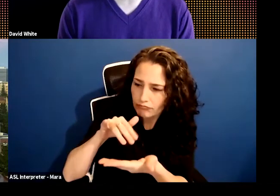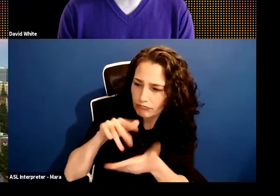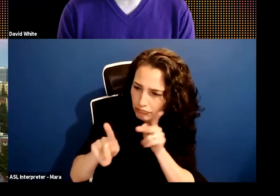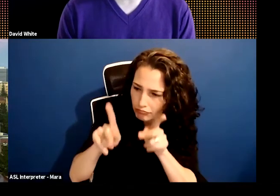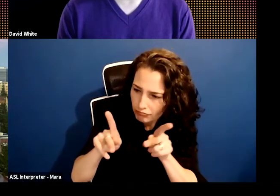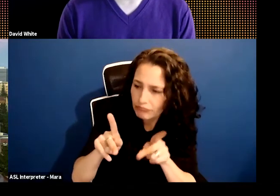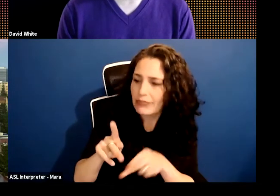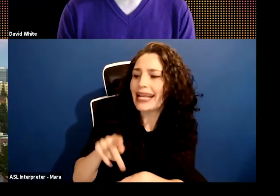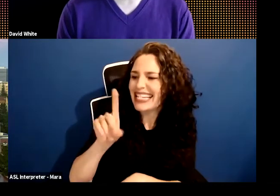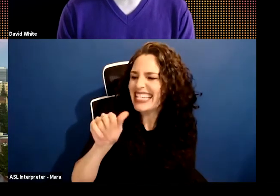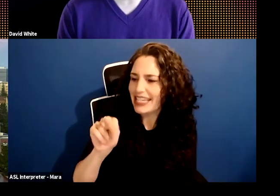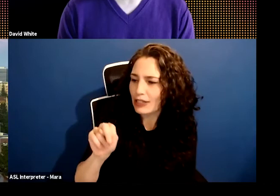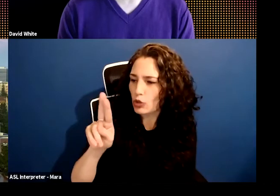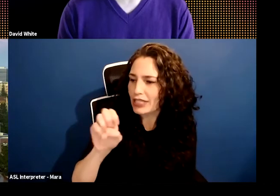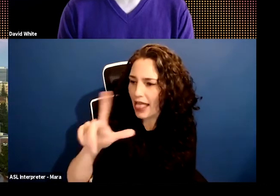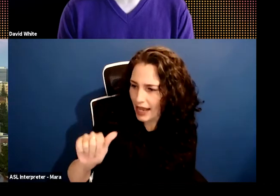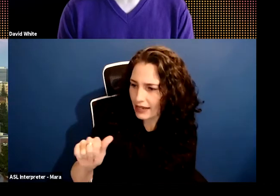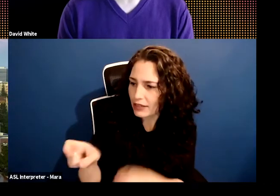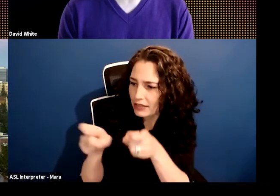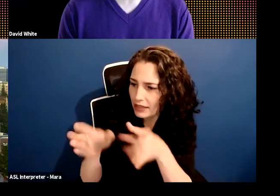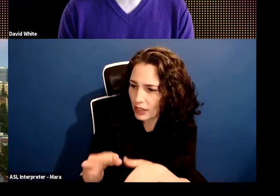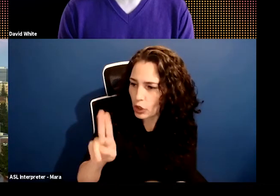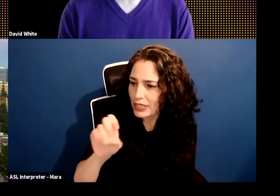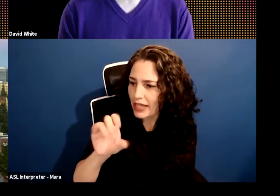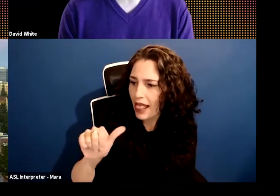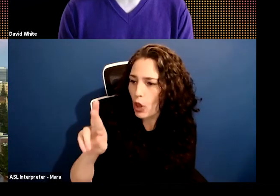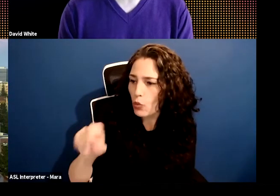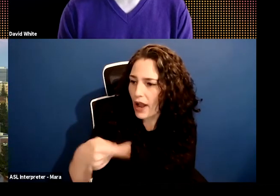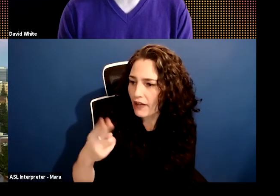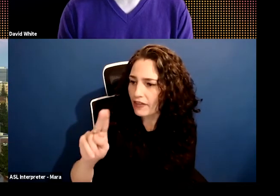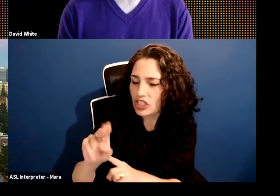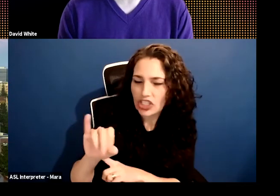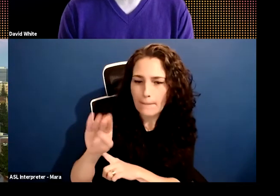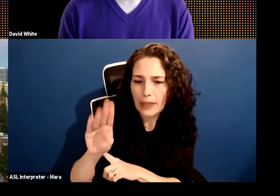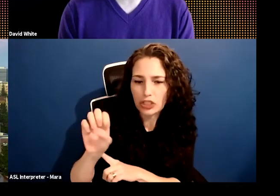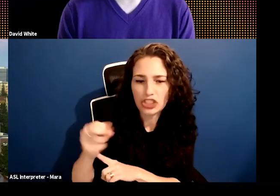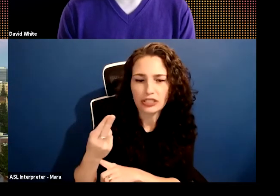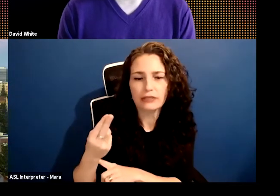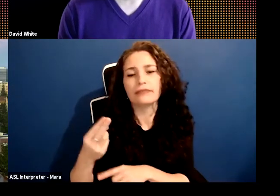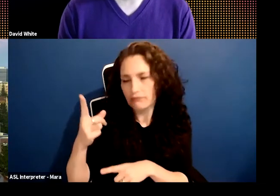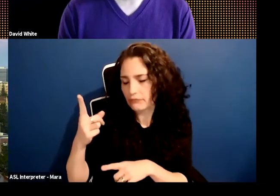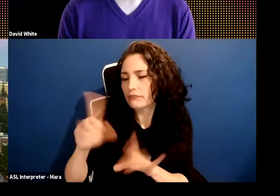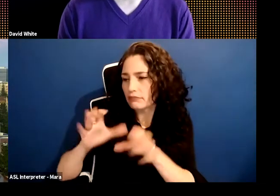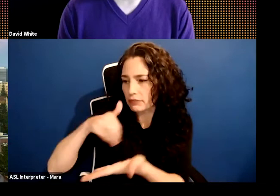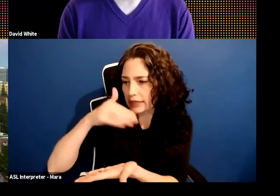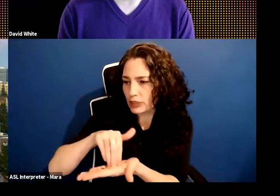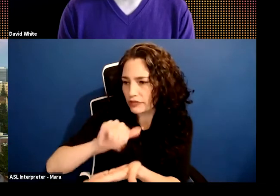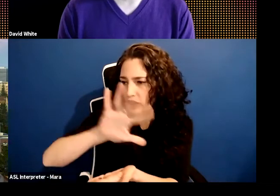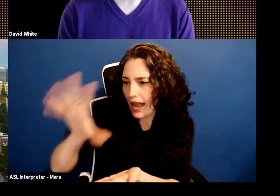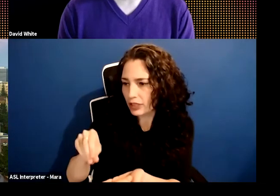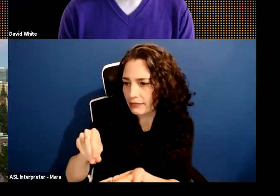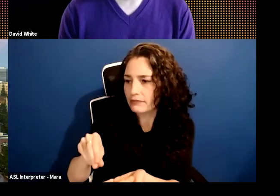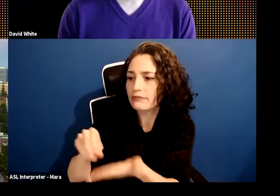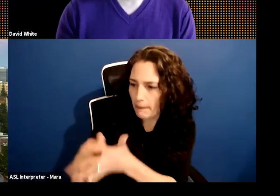UCLA and the Director of UCLA's Ralph J. Bunche Center for African American Studies. Dr. Hunt, welcome to you, and thanks for